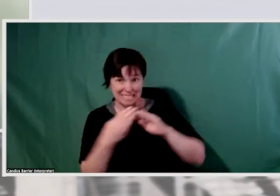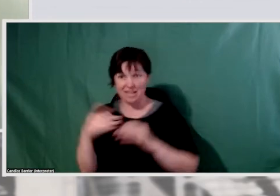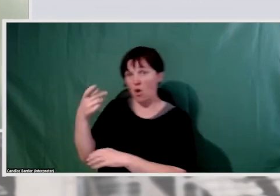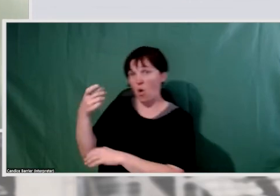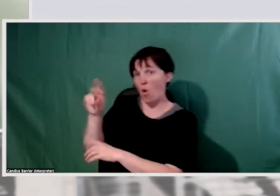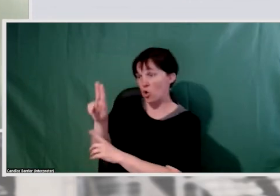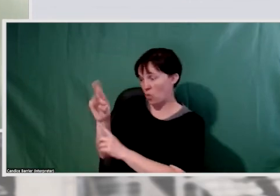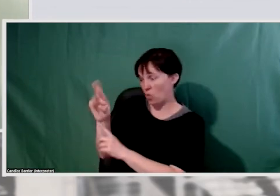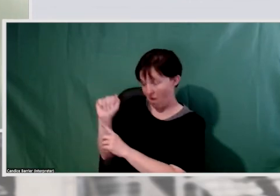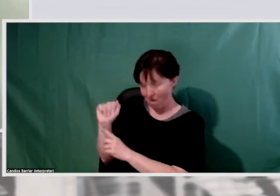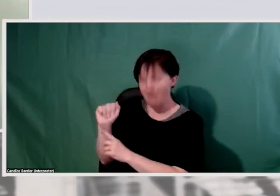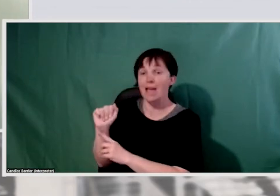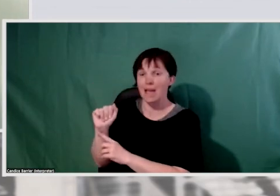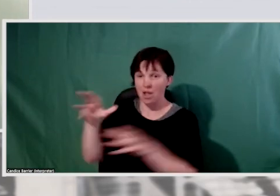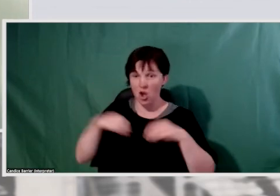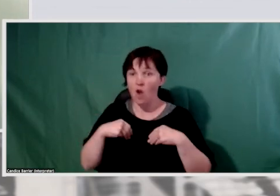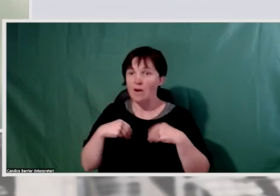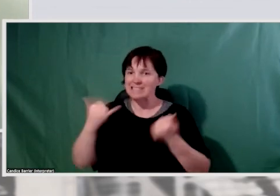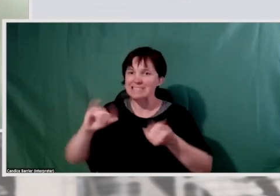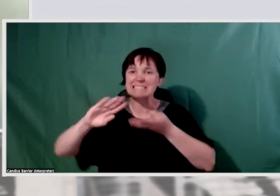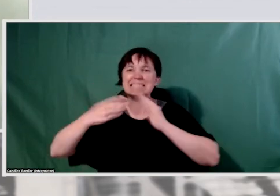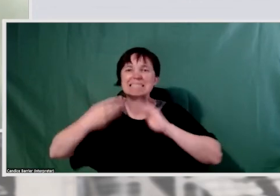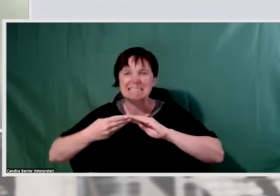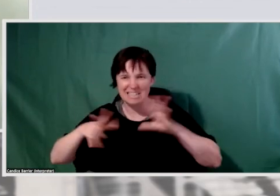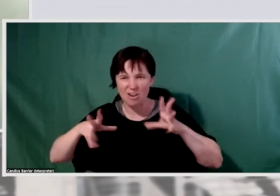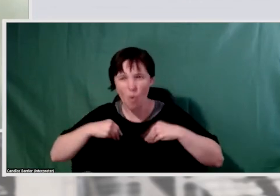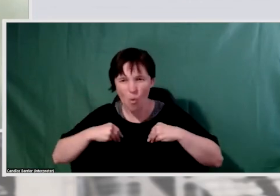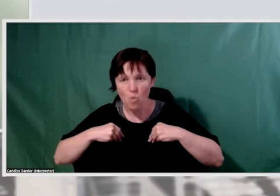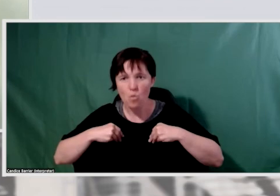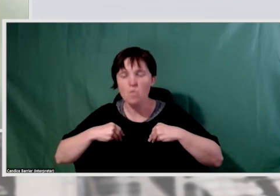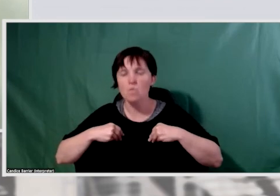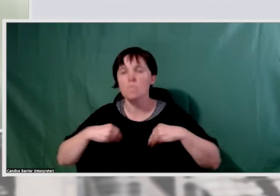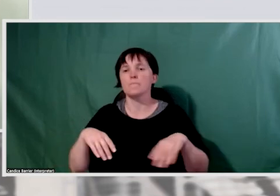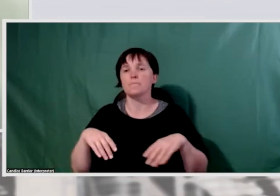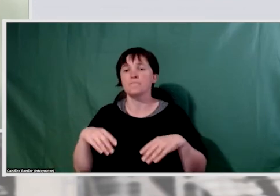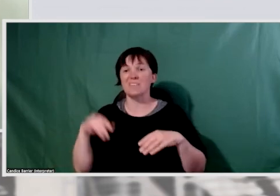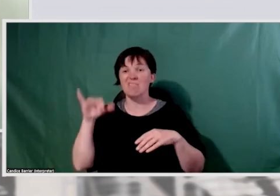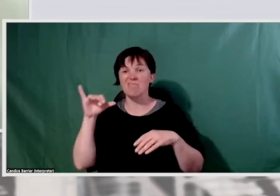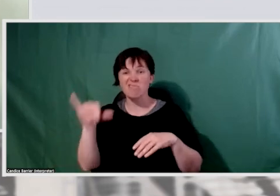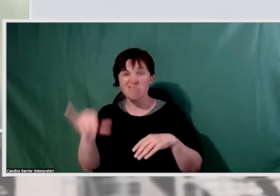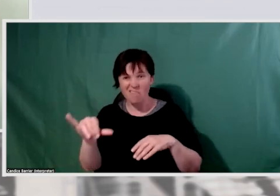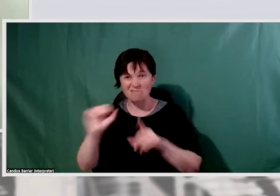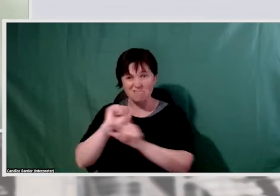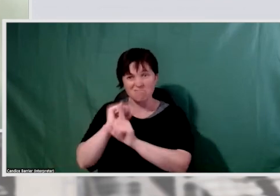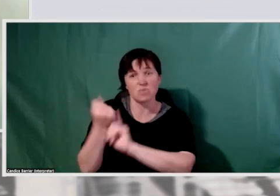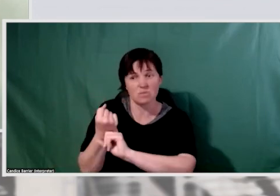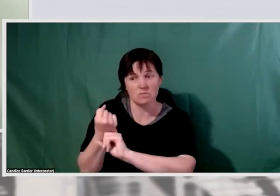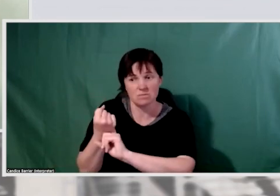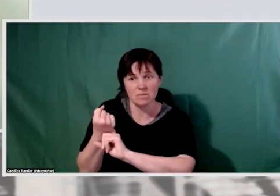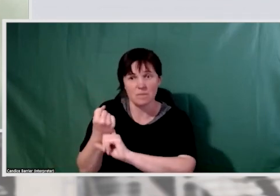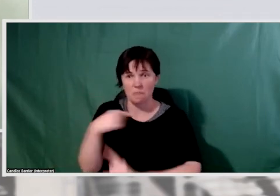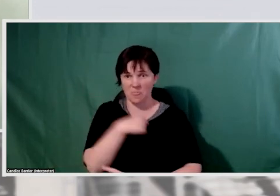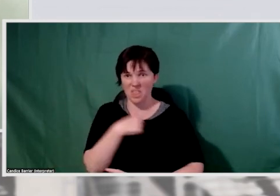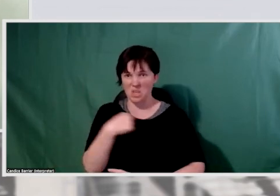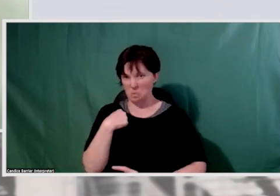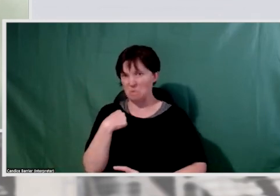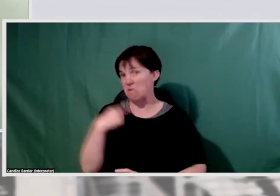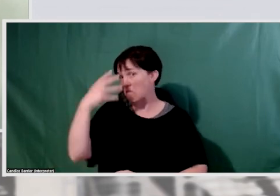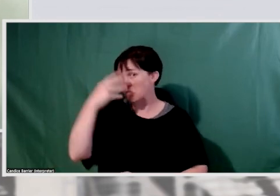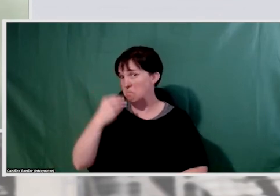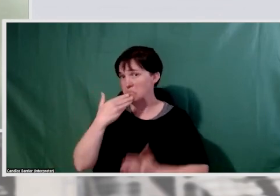ownership, right? And so in those circumstances, we have a fair degree